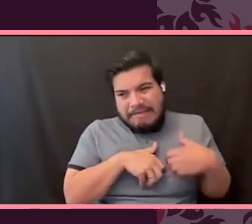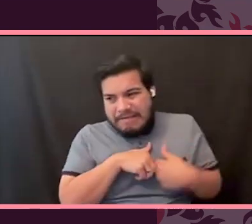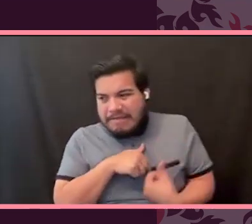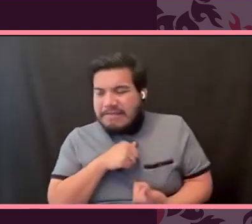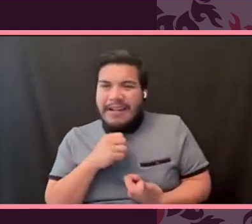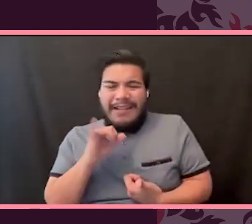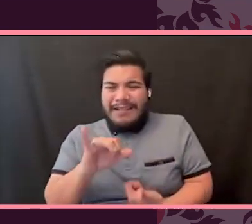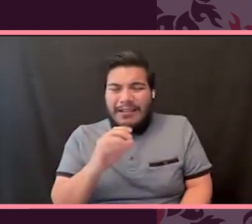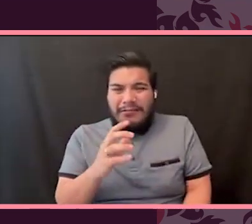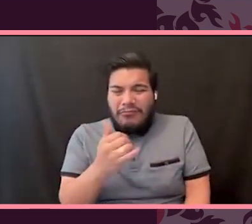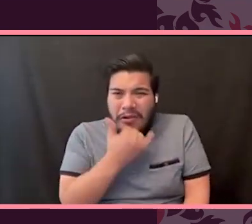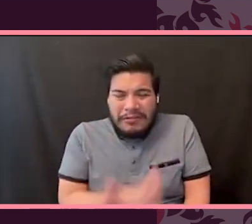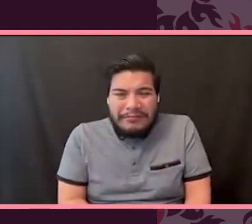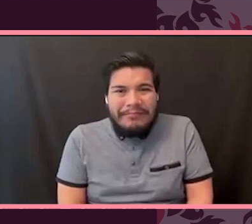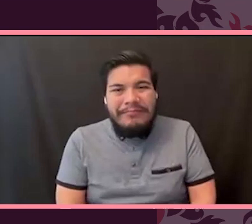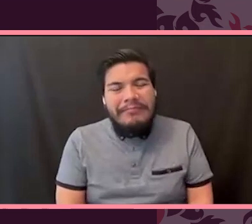wrong.